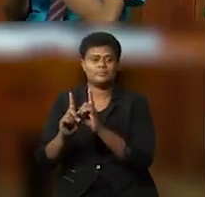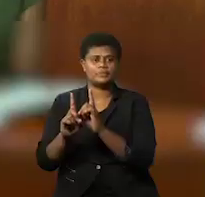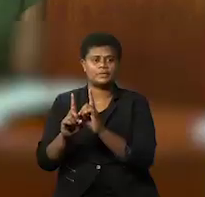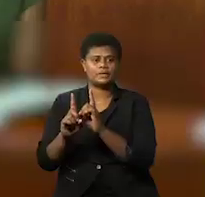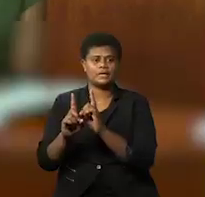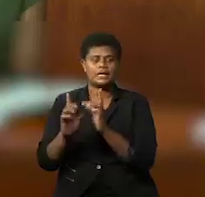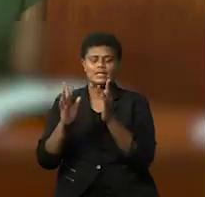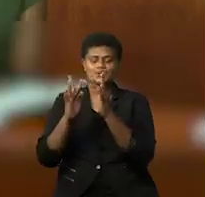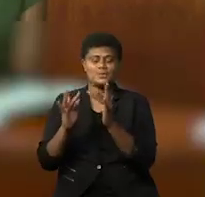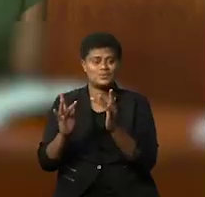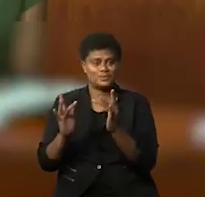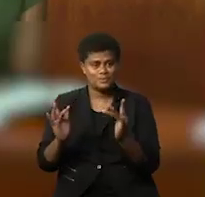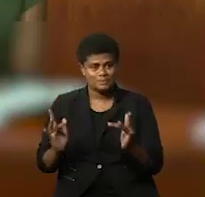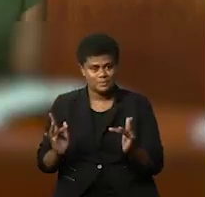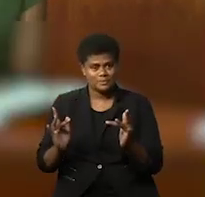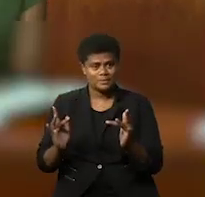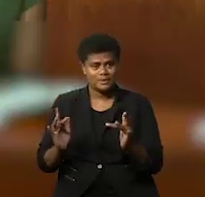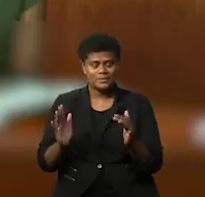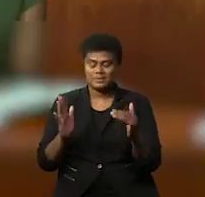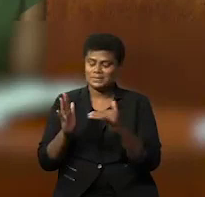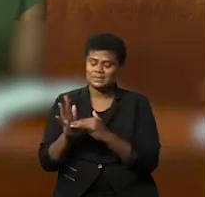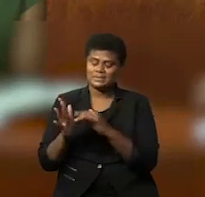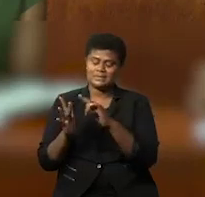Sinai? Amen. Thank you,